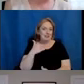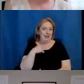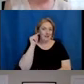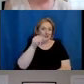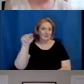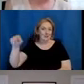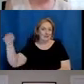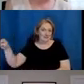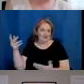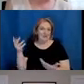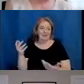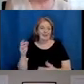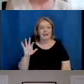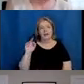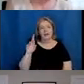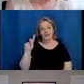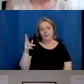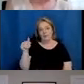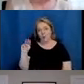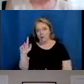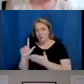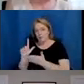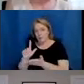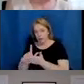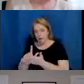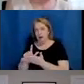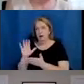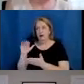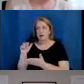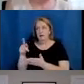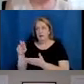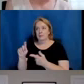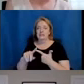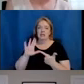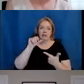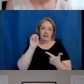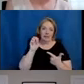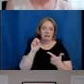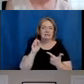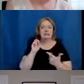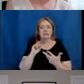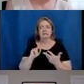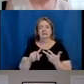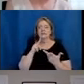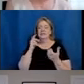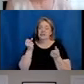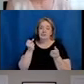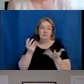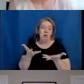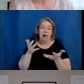Pace, Fordham's Law Campus, sort of near Lincoln Center. There's a lot of work to be